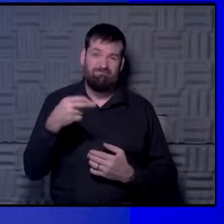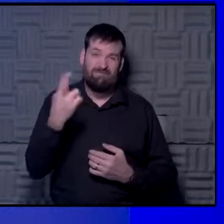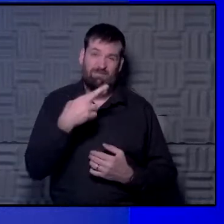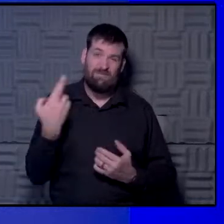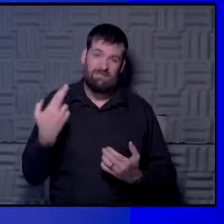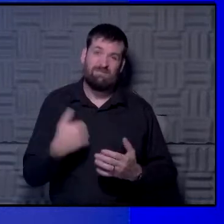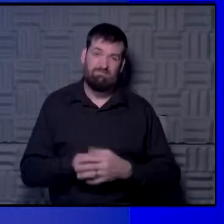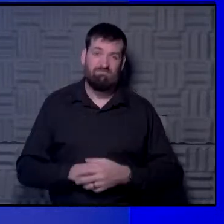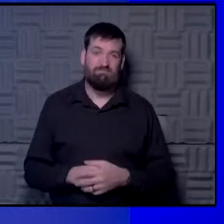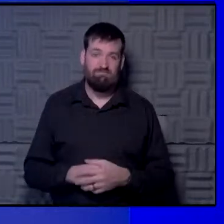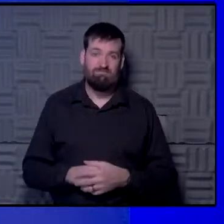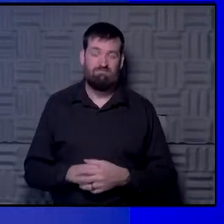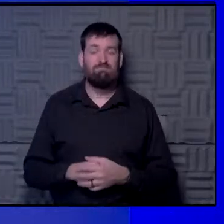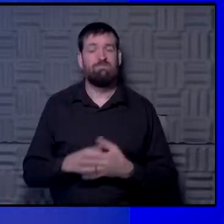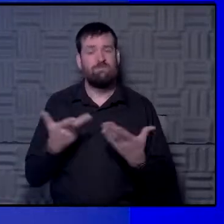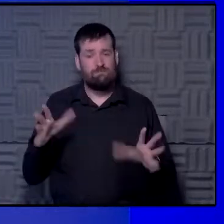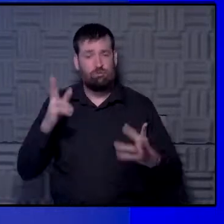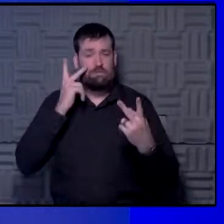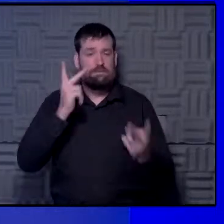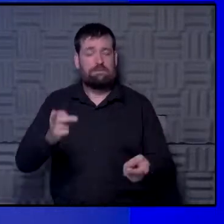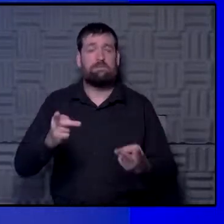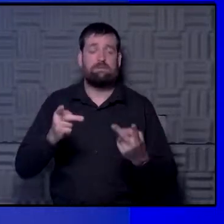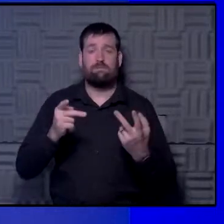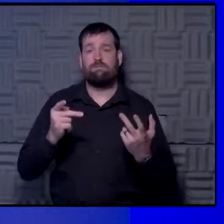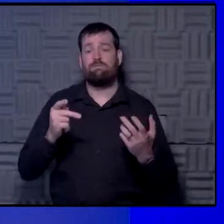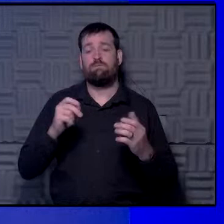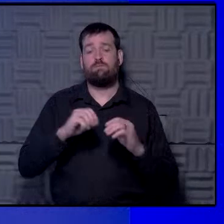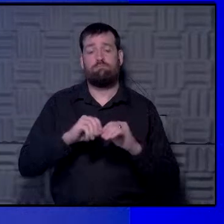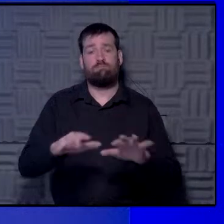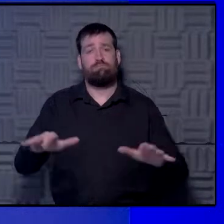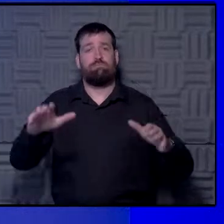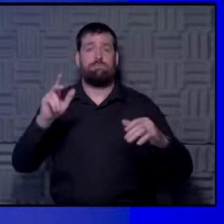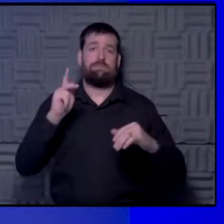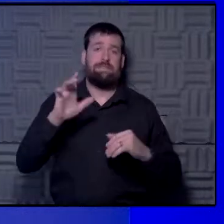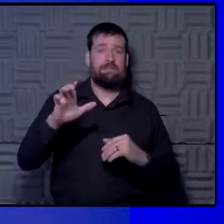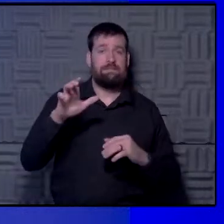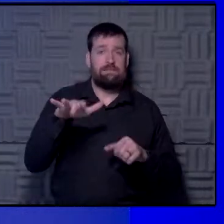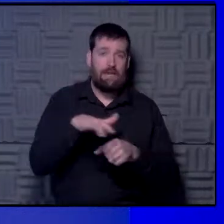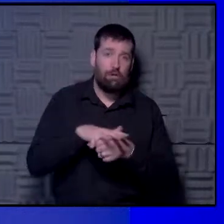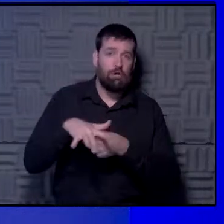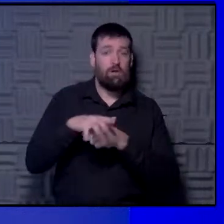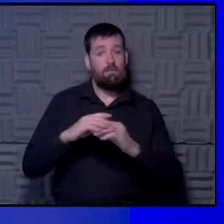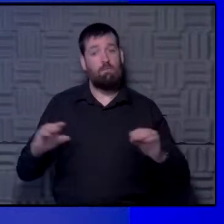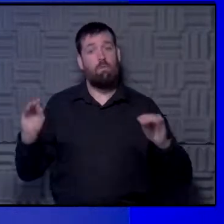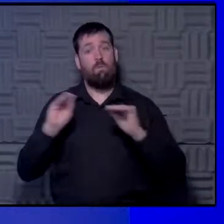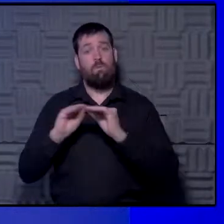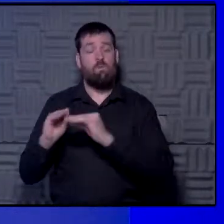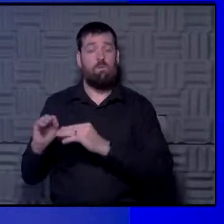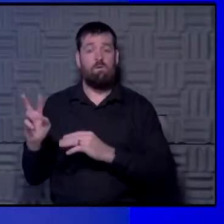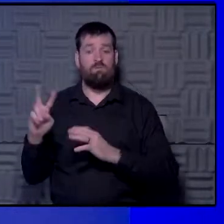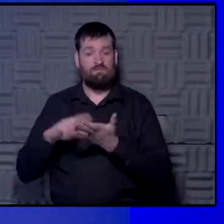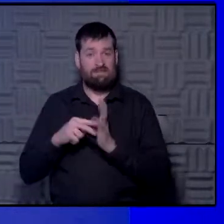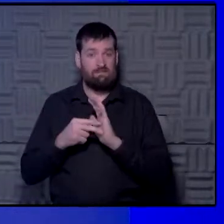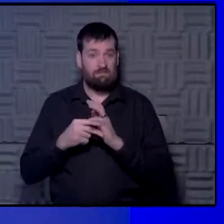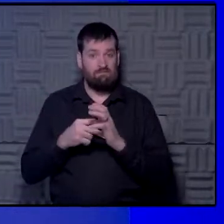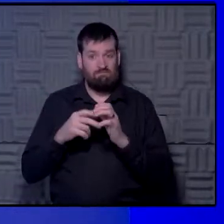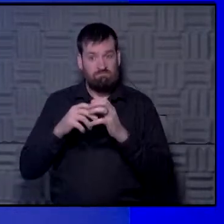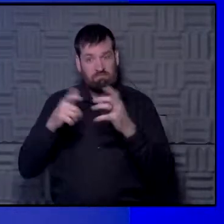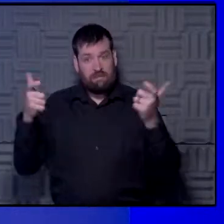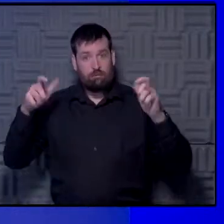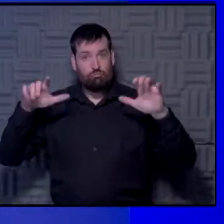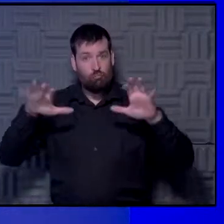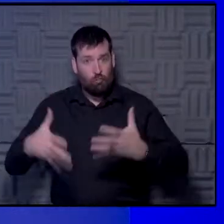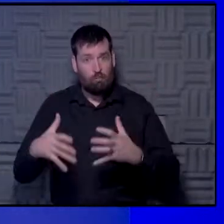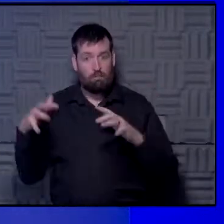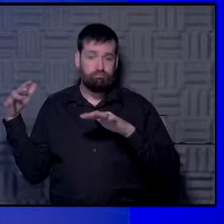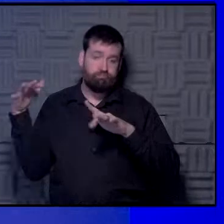pretty high. We've seen that because as the spread in Kansas City area has gotten more, the chance that someone in a large gathering is